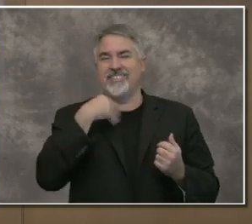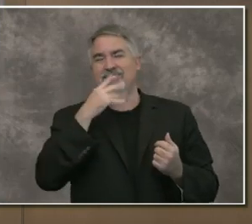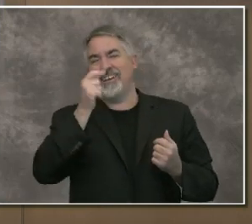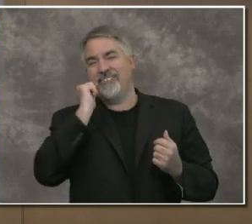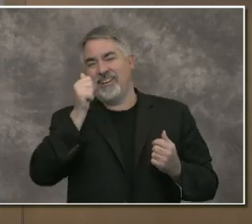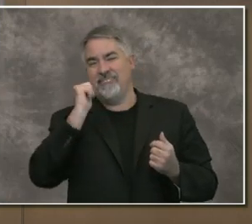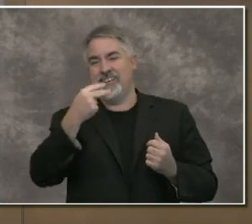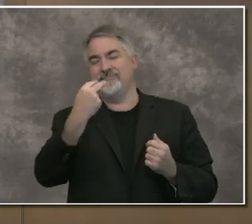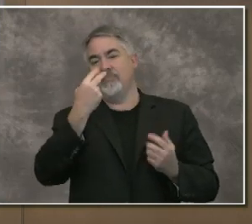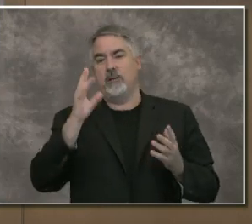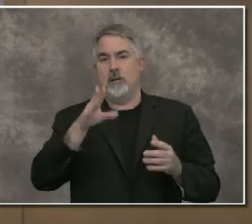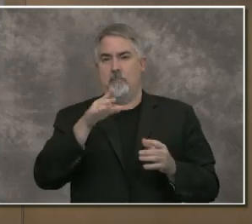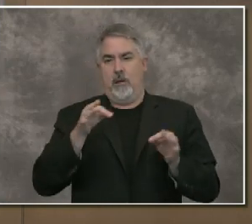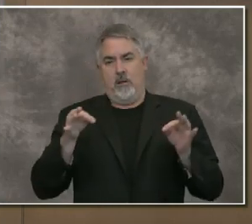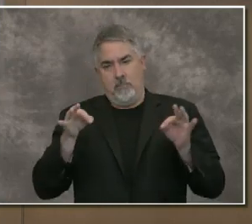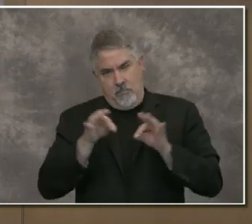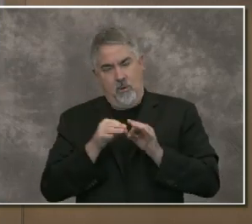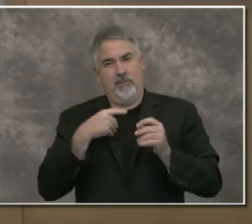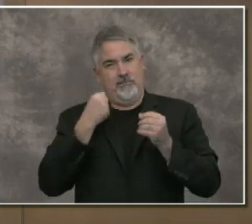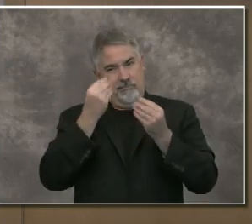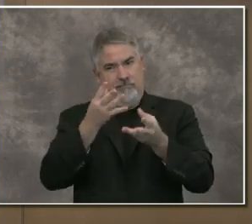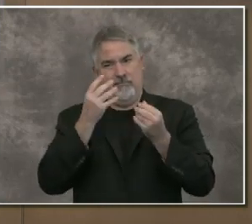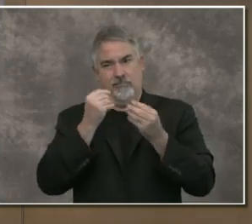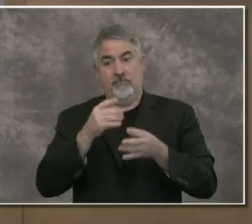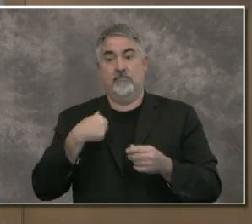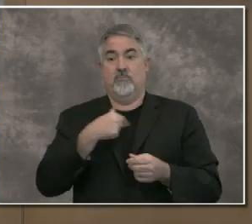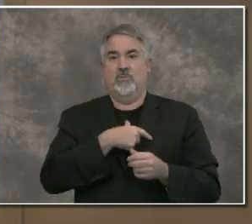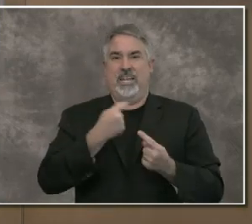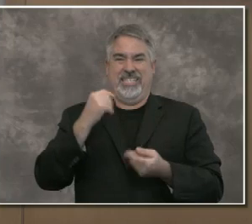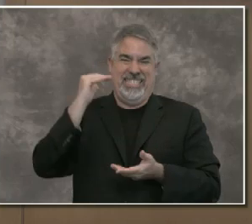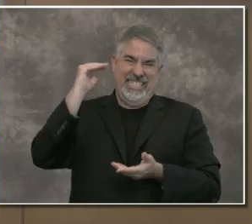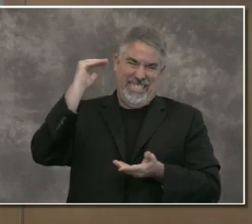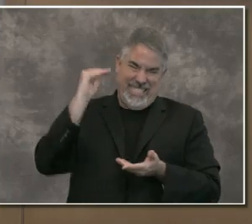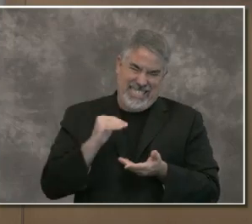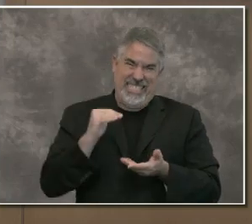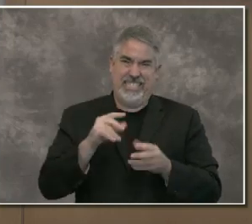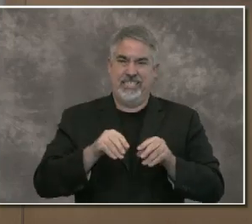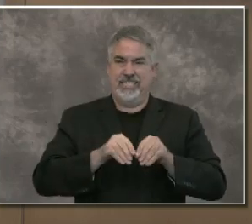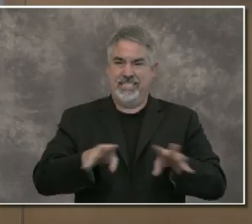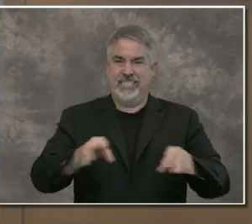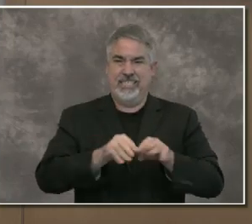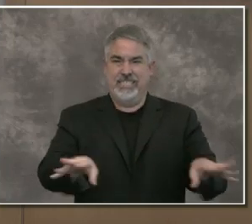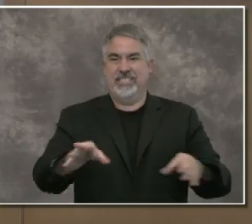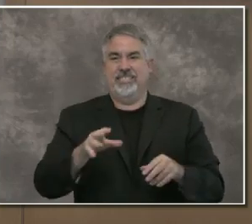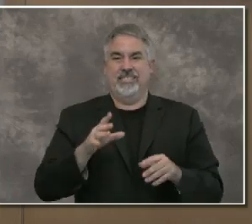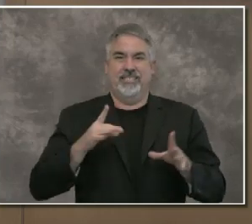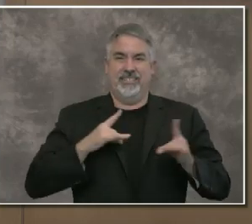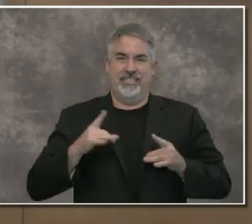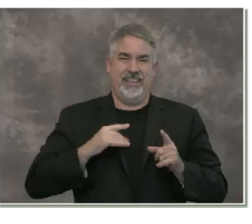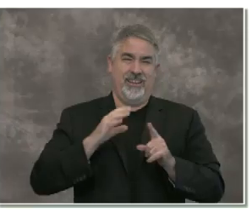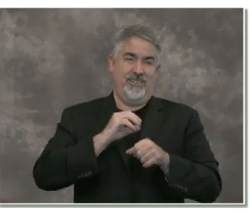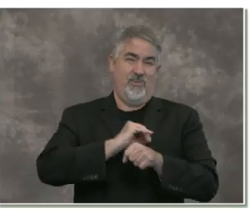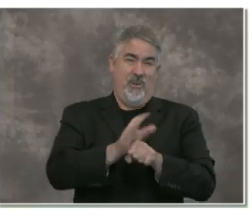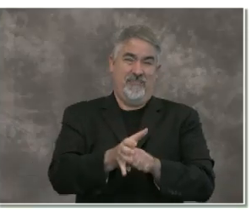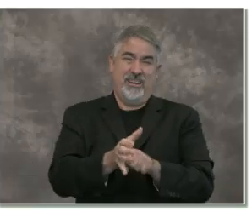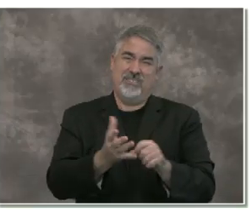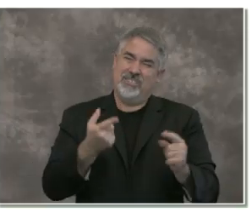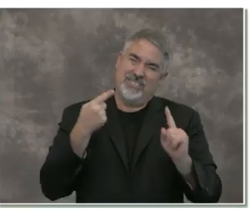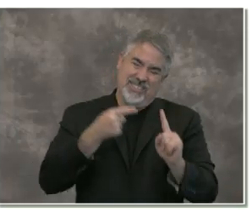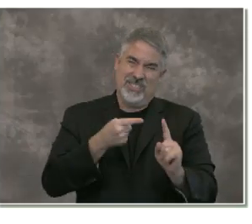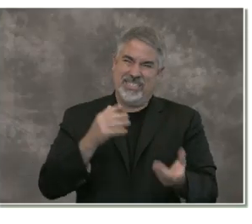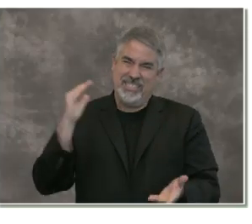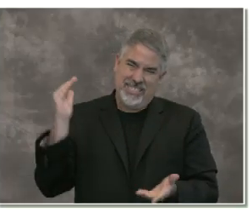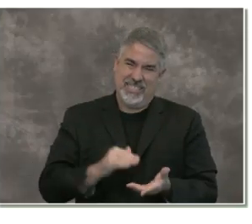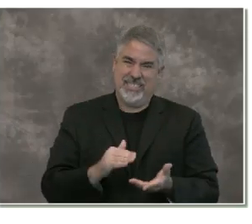worth reinforcing, and that is the efforts around flattening the curve. Without the protective measures that are put in place, you can see